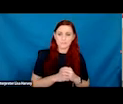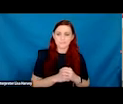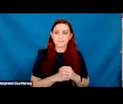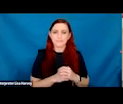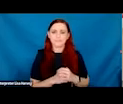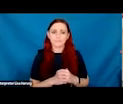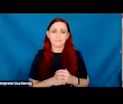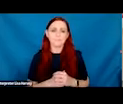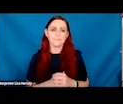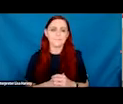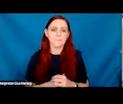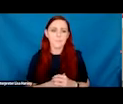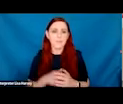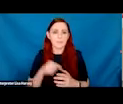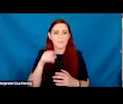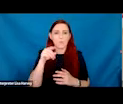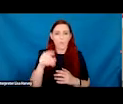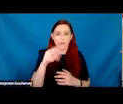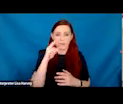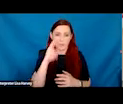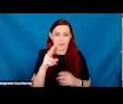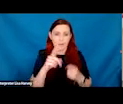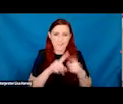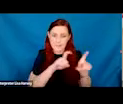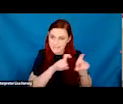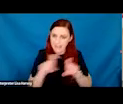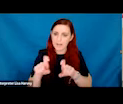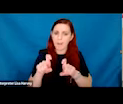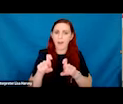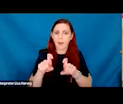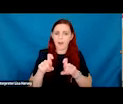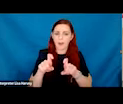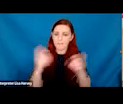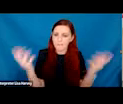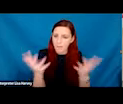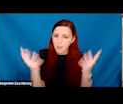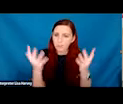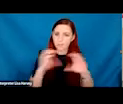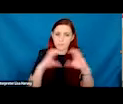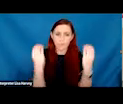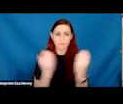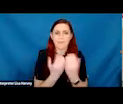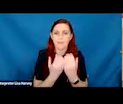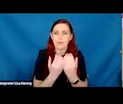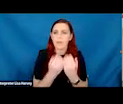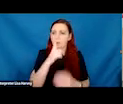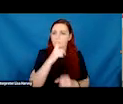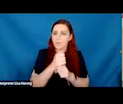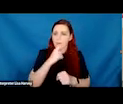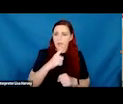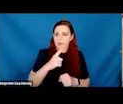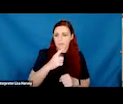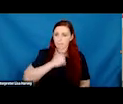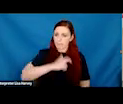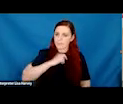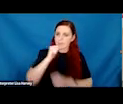As foundation of sustainable, vibrant communities. And I'm going to use personal and professional experience as a disabled person